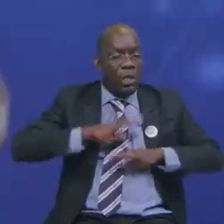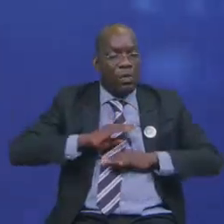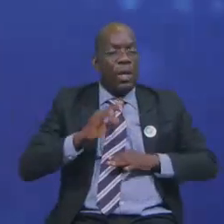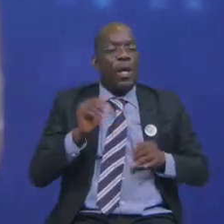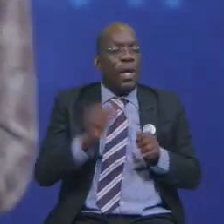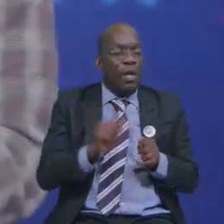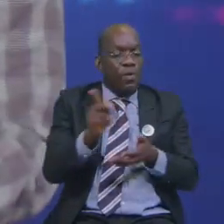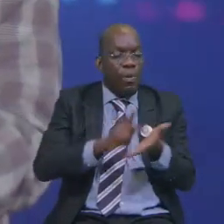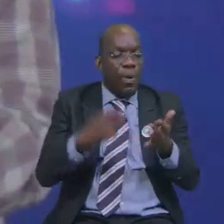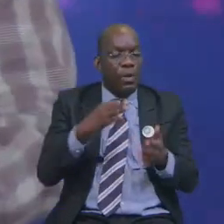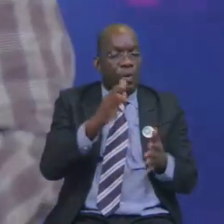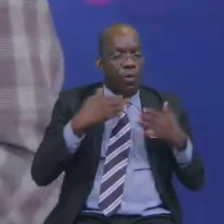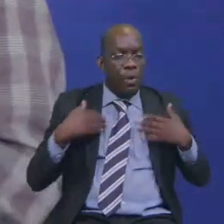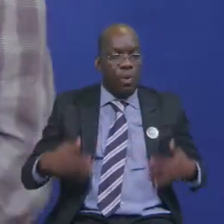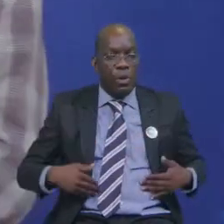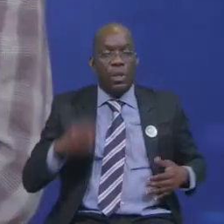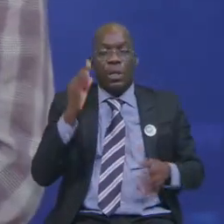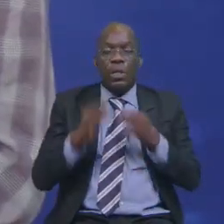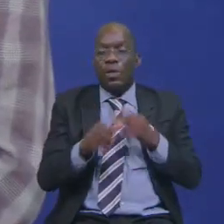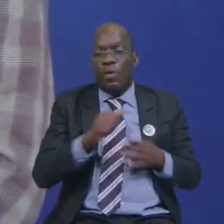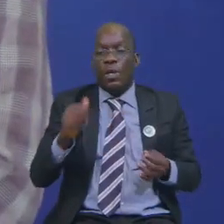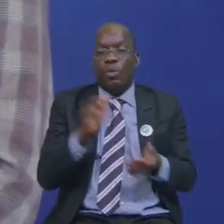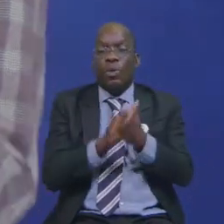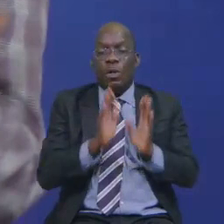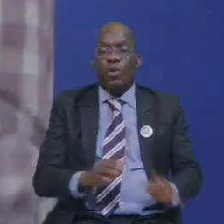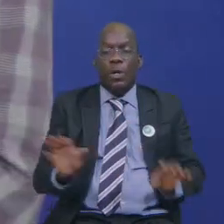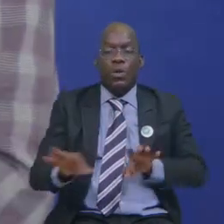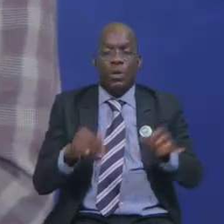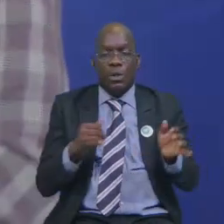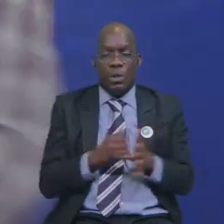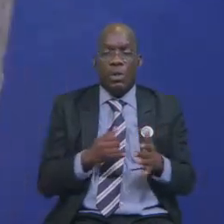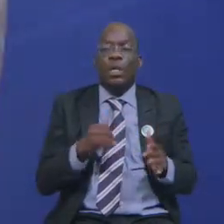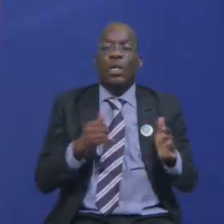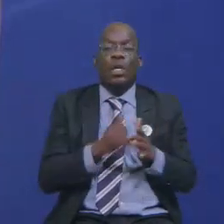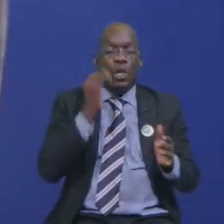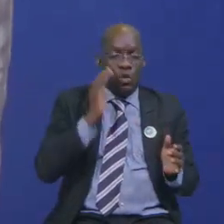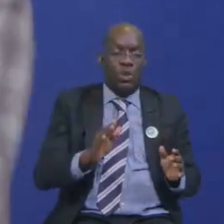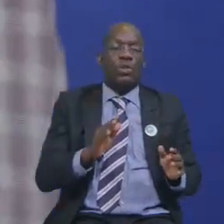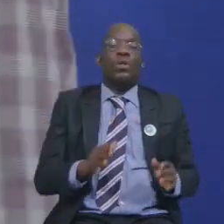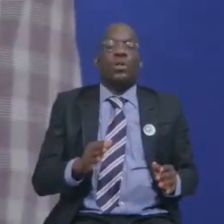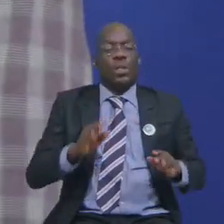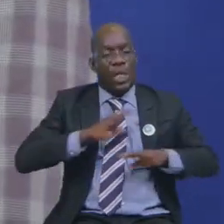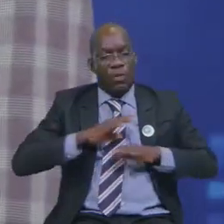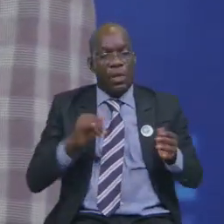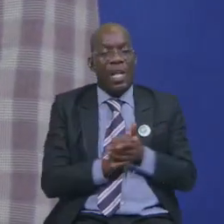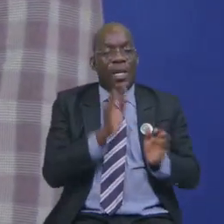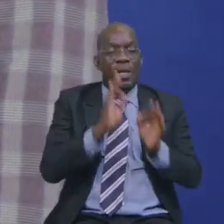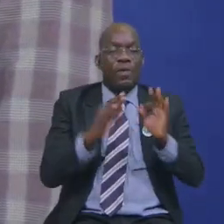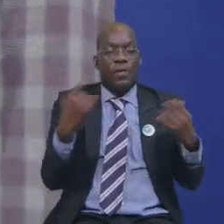your body. If a believer does that, it will. It's a law. If an unbeliever does